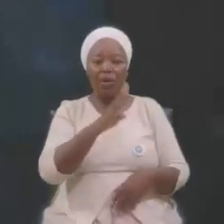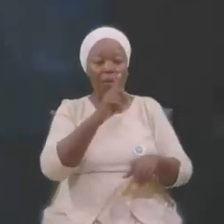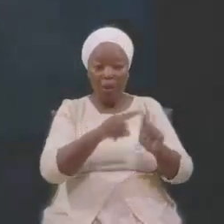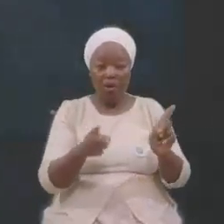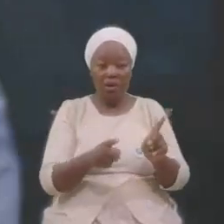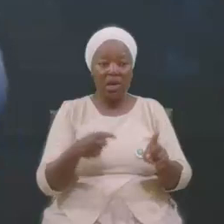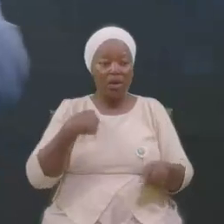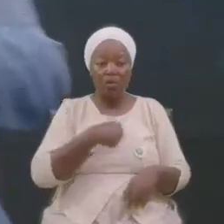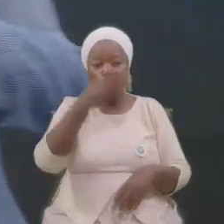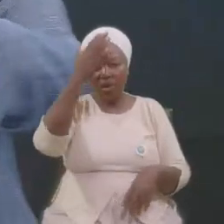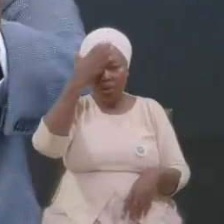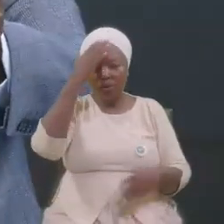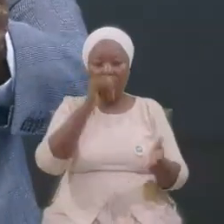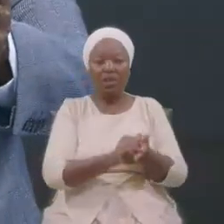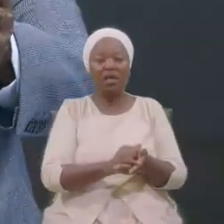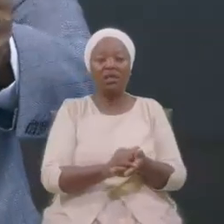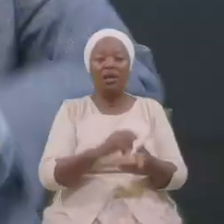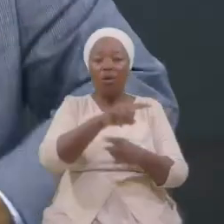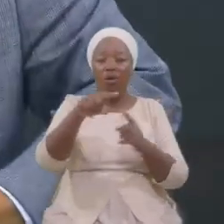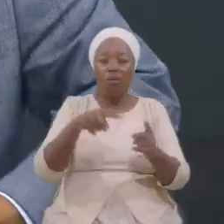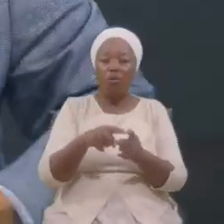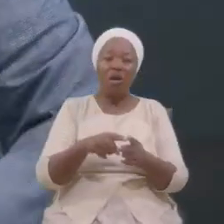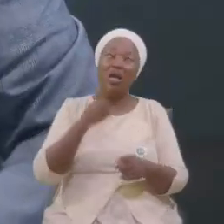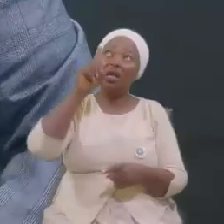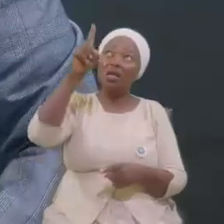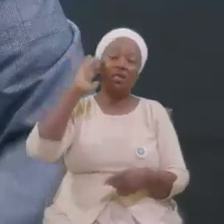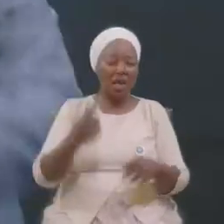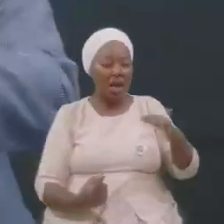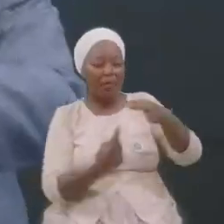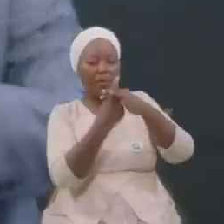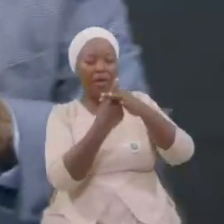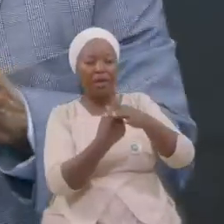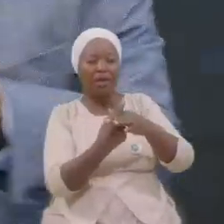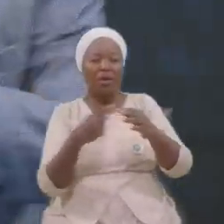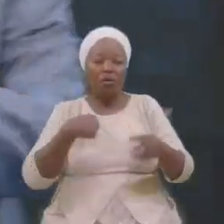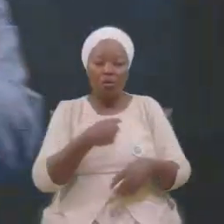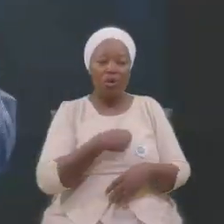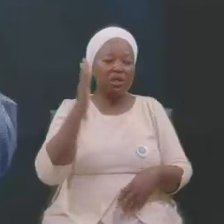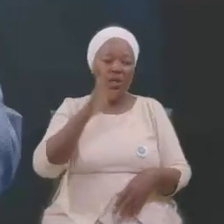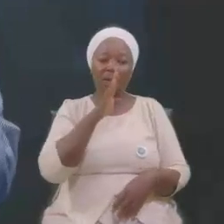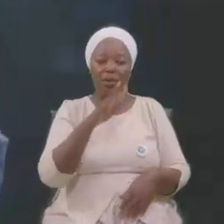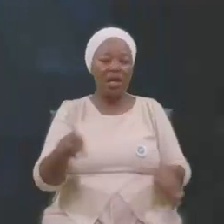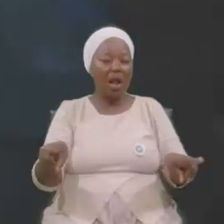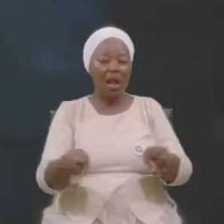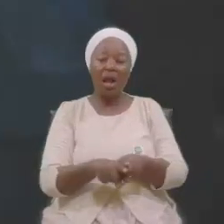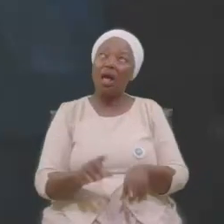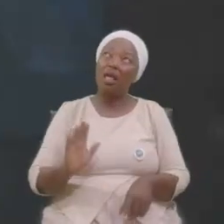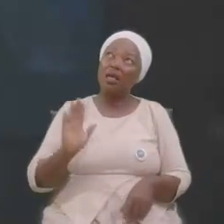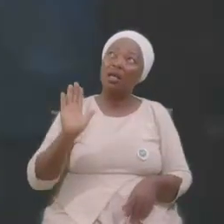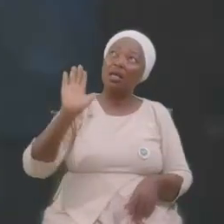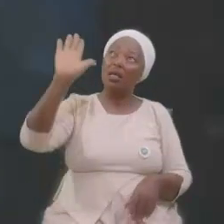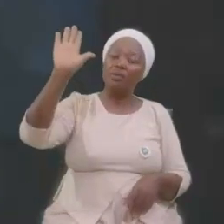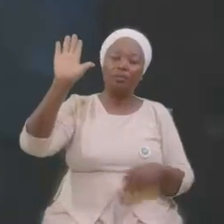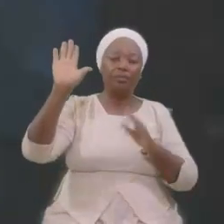we know that when he shall appear, we shall be like